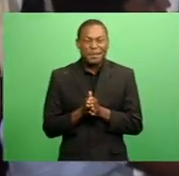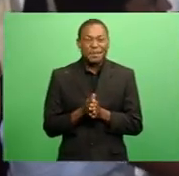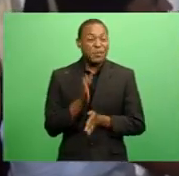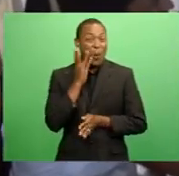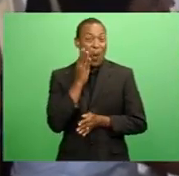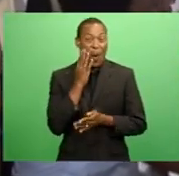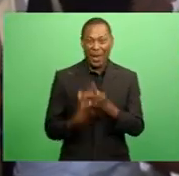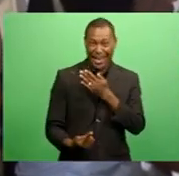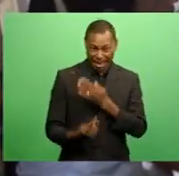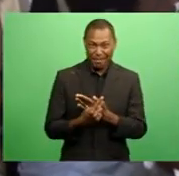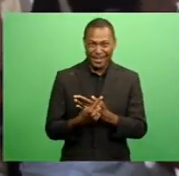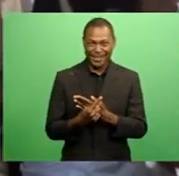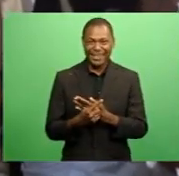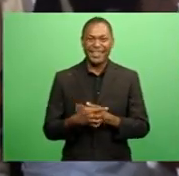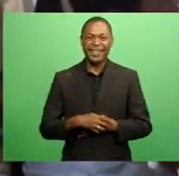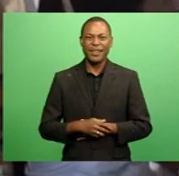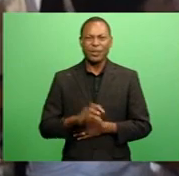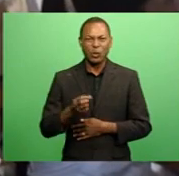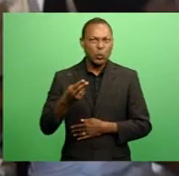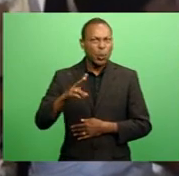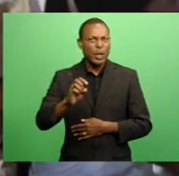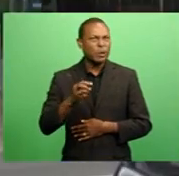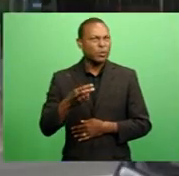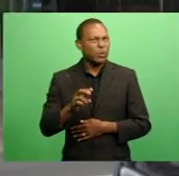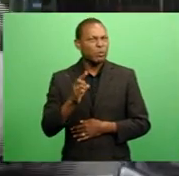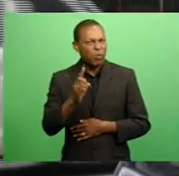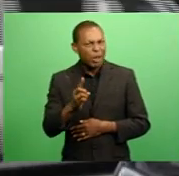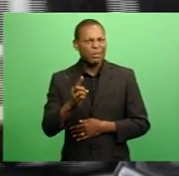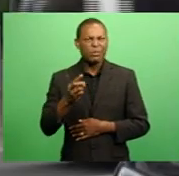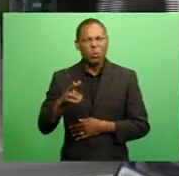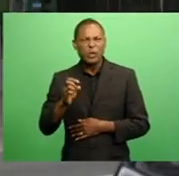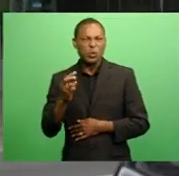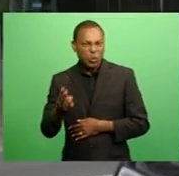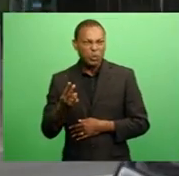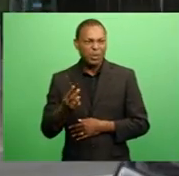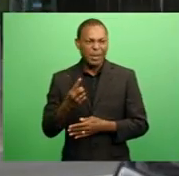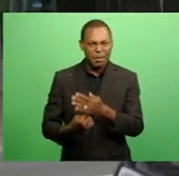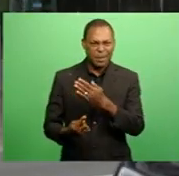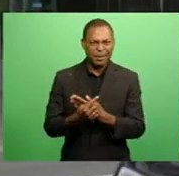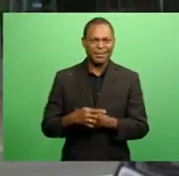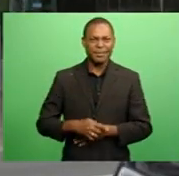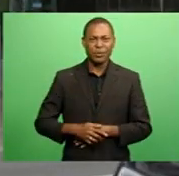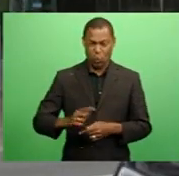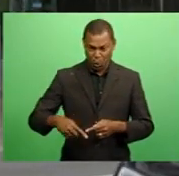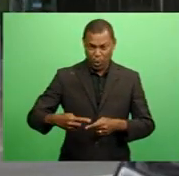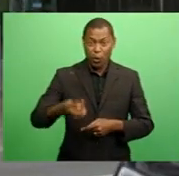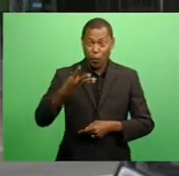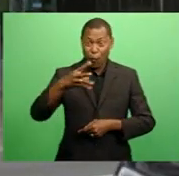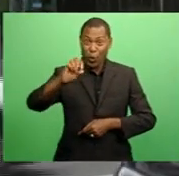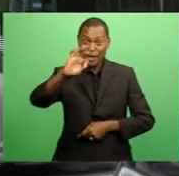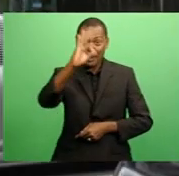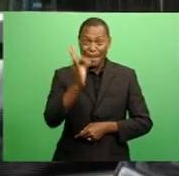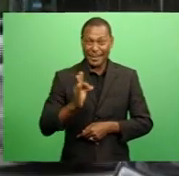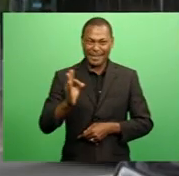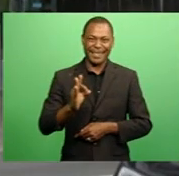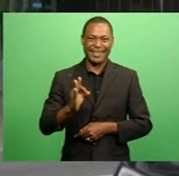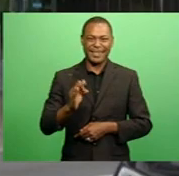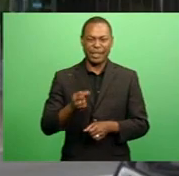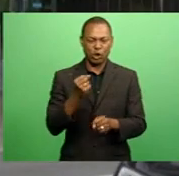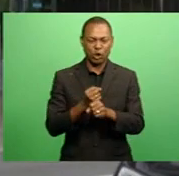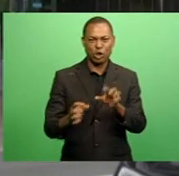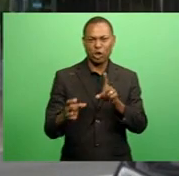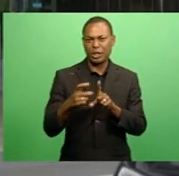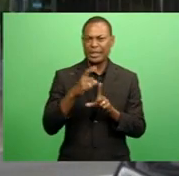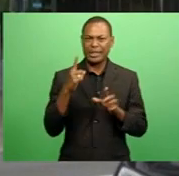waiting, hopefully 2021, 2022, that happens. The tourism industry contributes to 40% of the GDP, and the government aims to